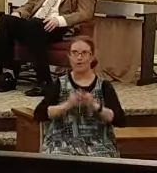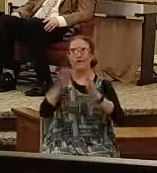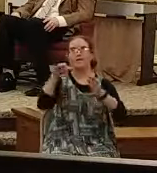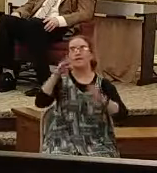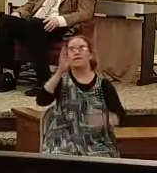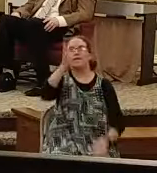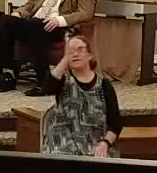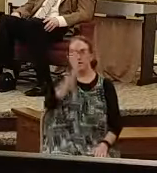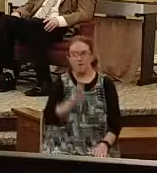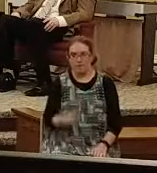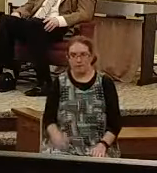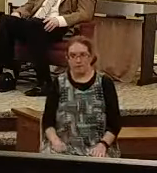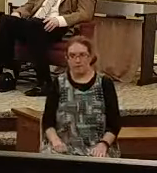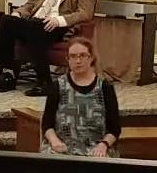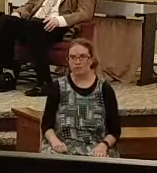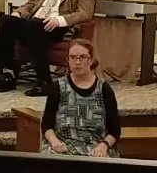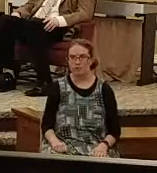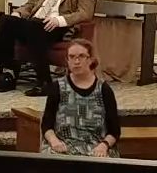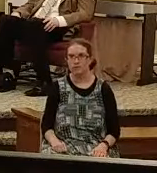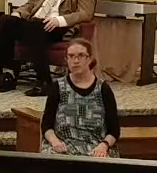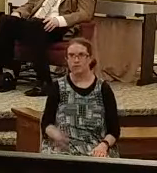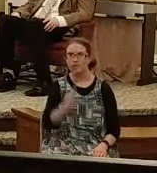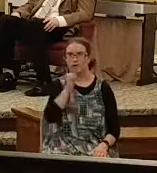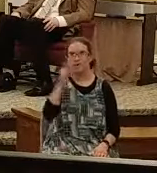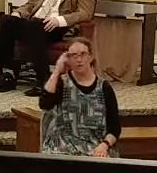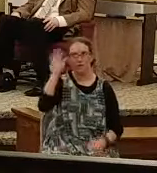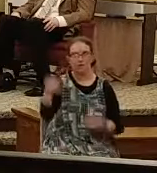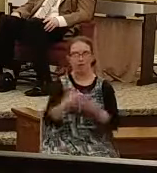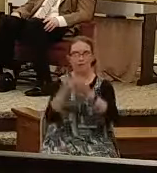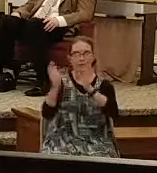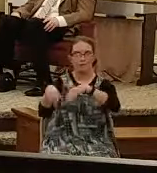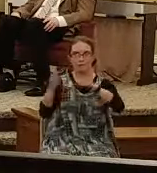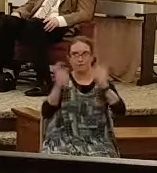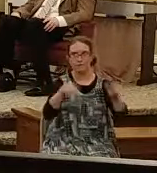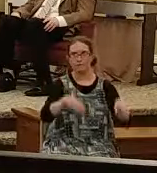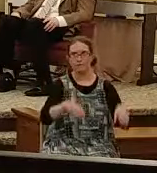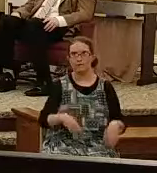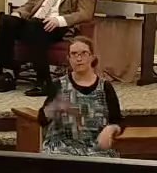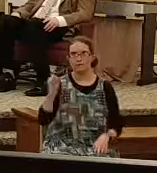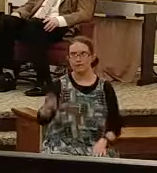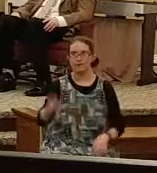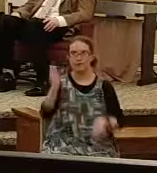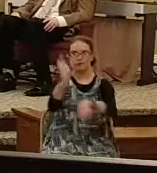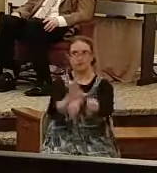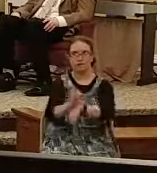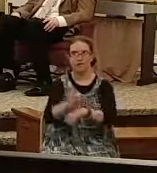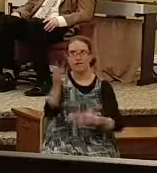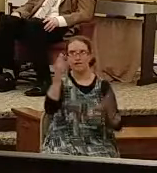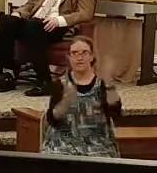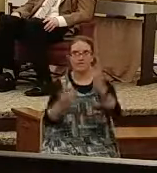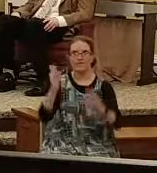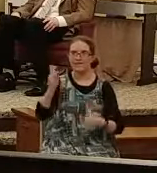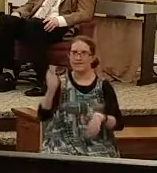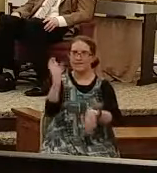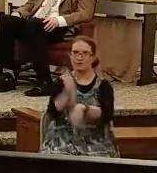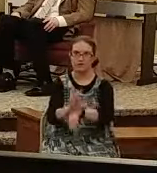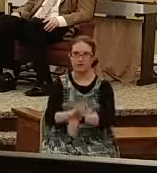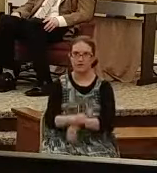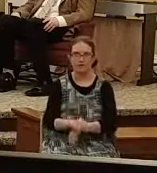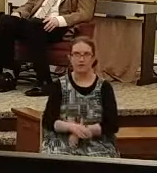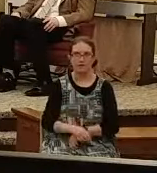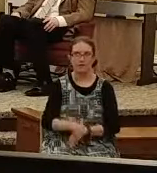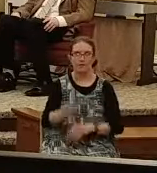God, hallelujah. It's unthinkable what all he can do. Amen. He needs a church that is on fire. He needs a church,